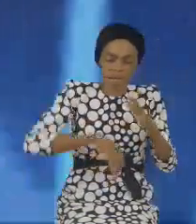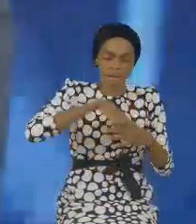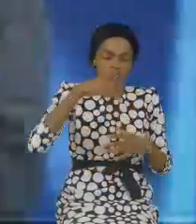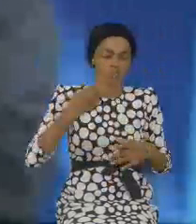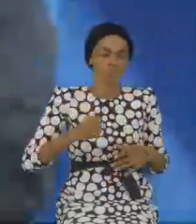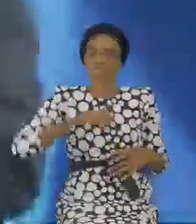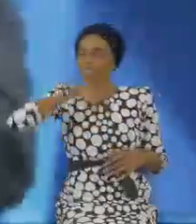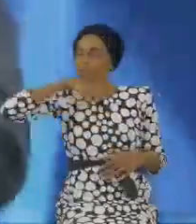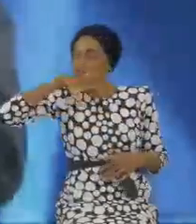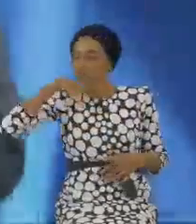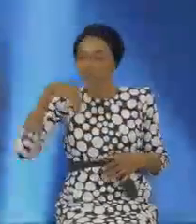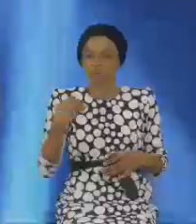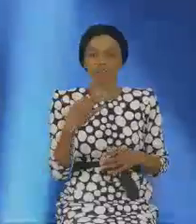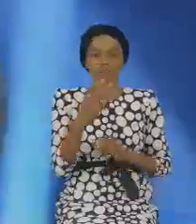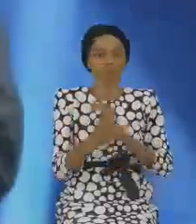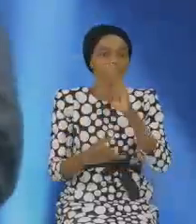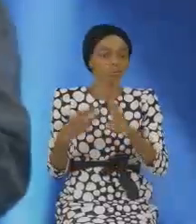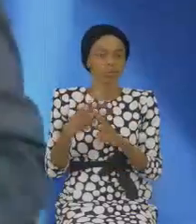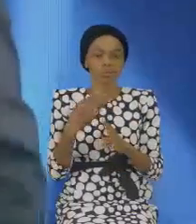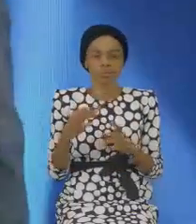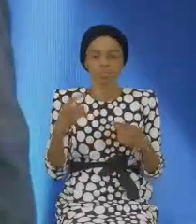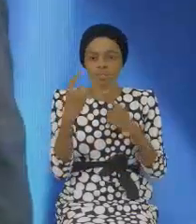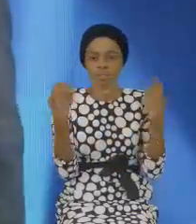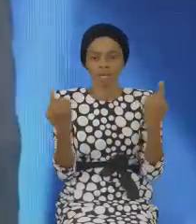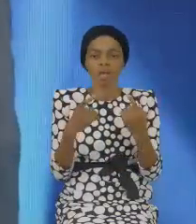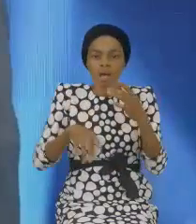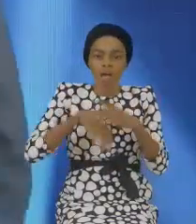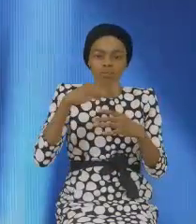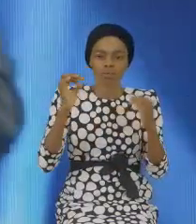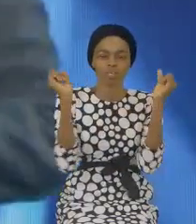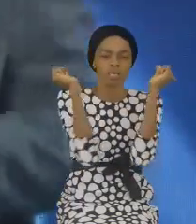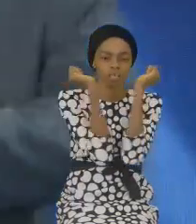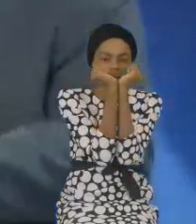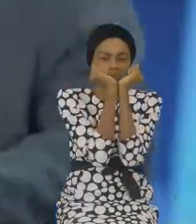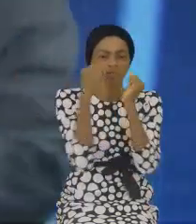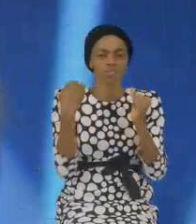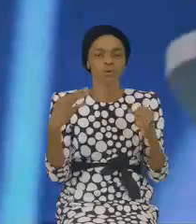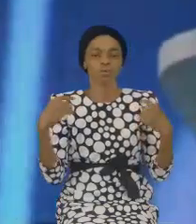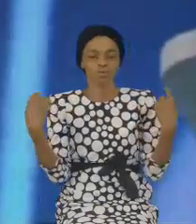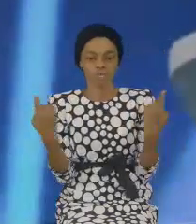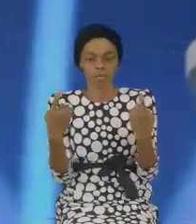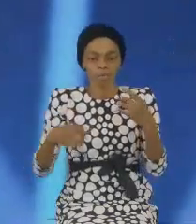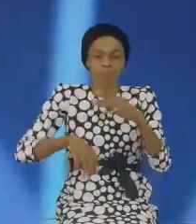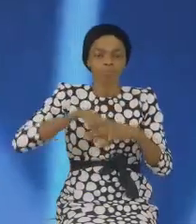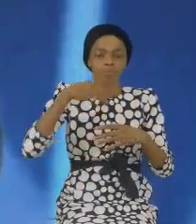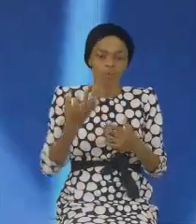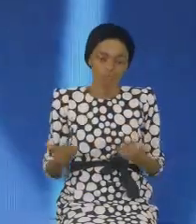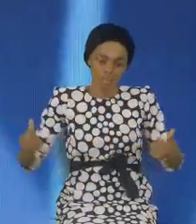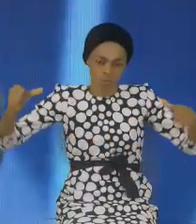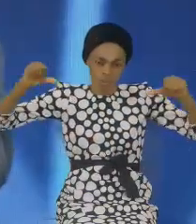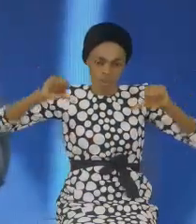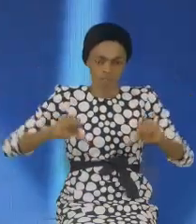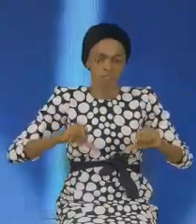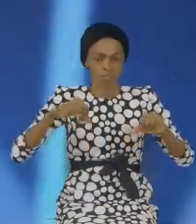corruption of the world of sin, out of the captivity of sin, and out of the condemnation